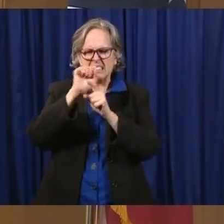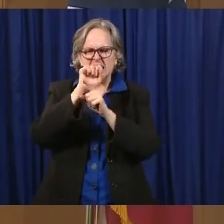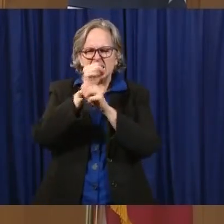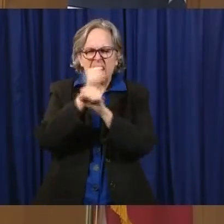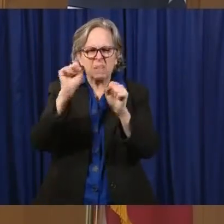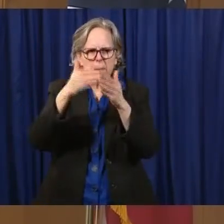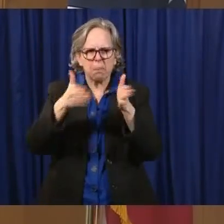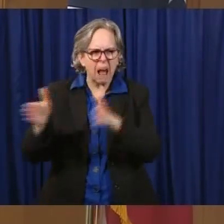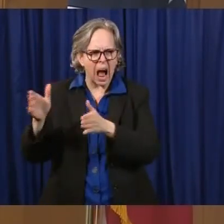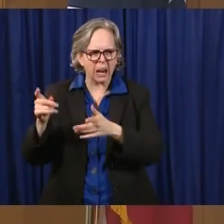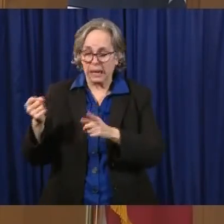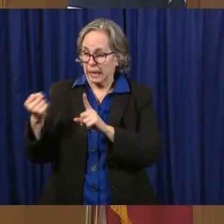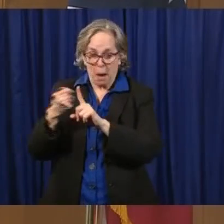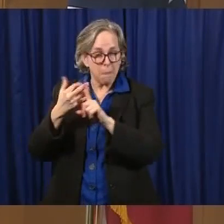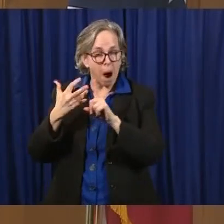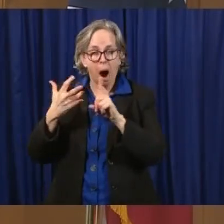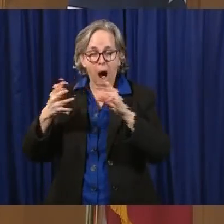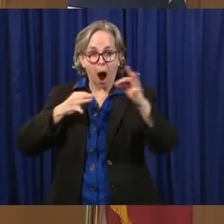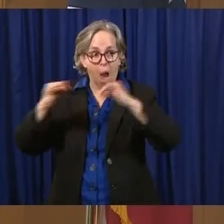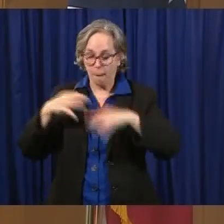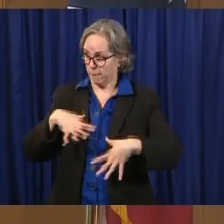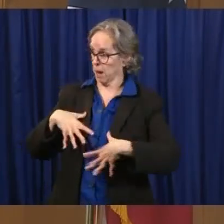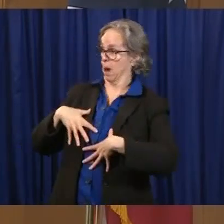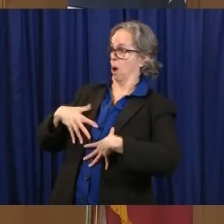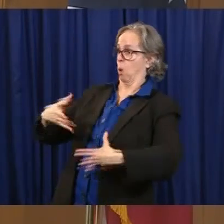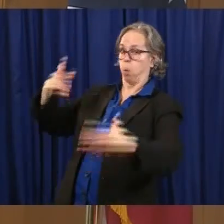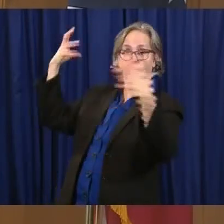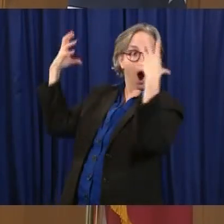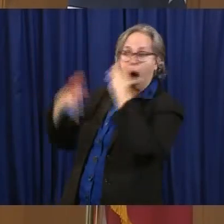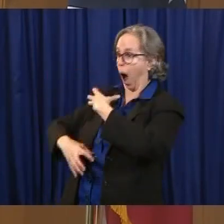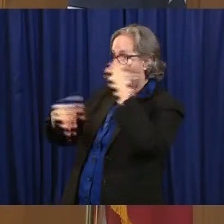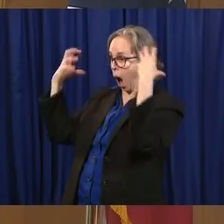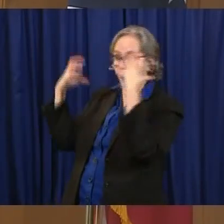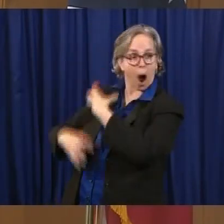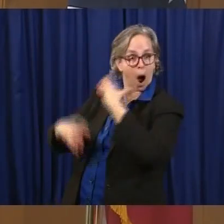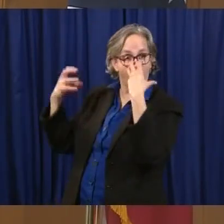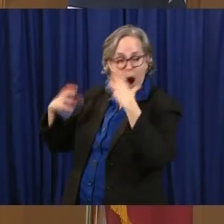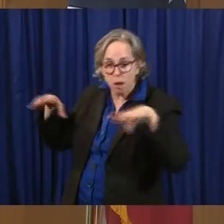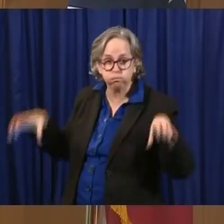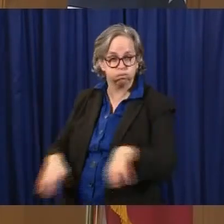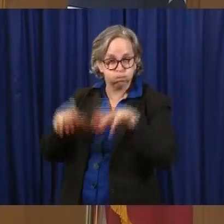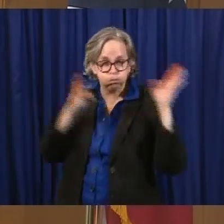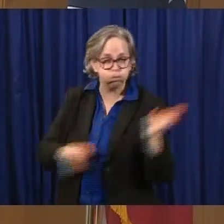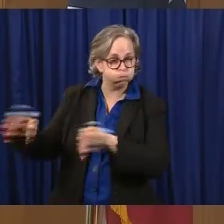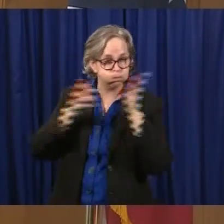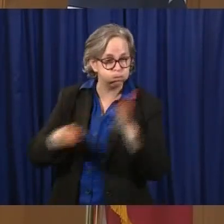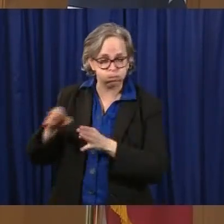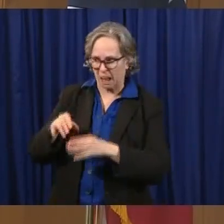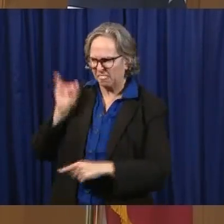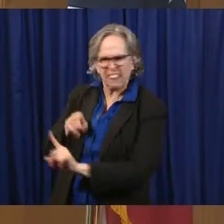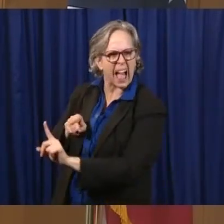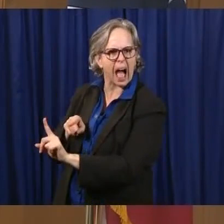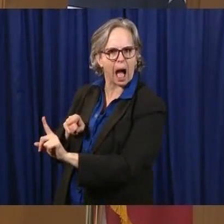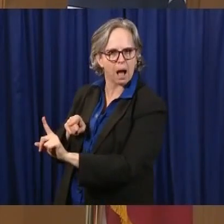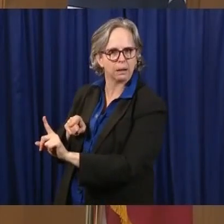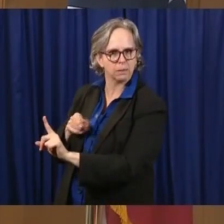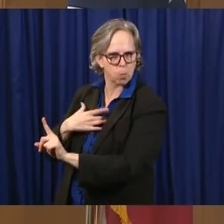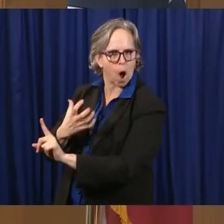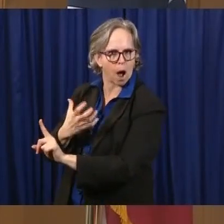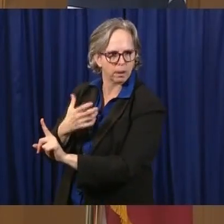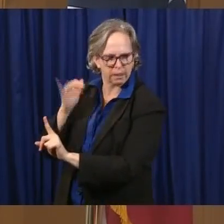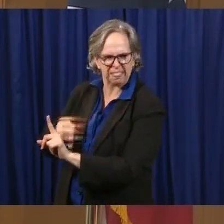expansive. I was kind of blown away by all that he had done. And so it's that type of drilling